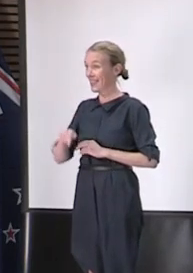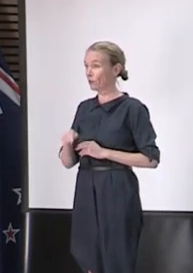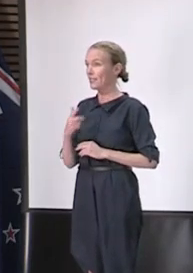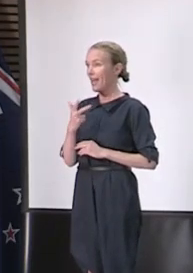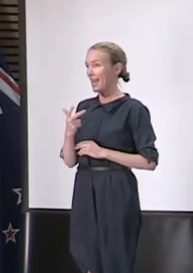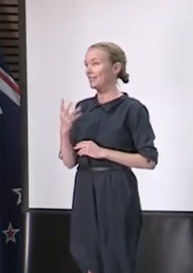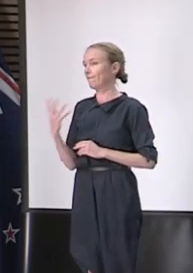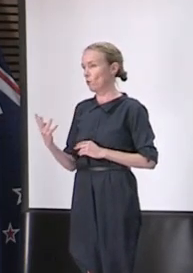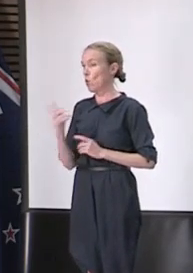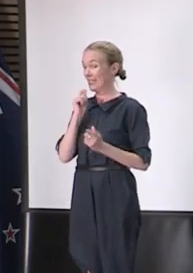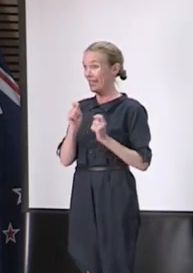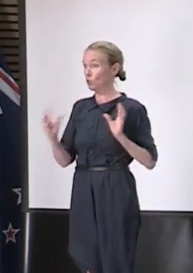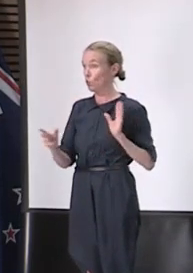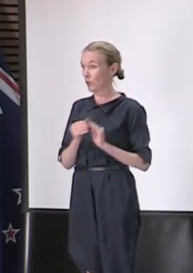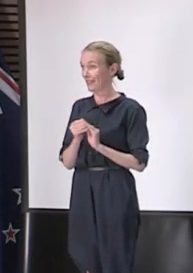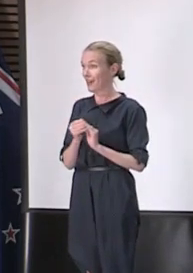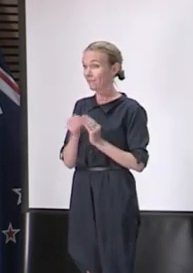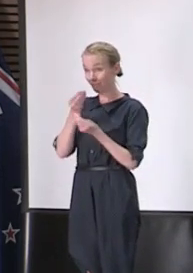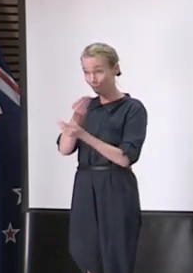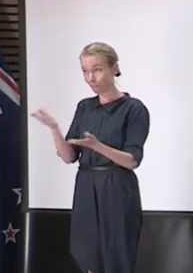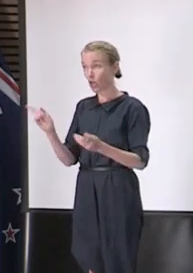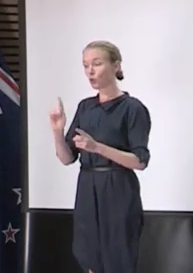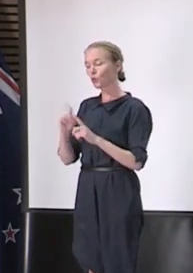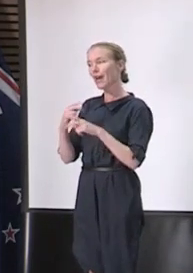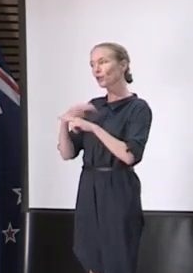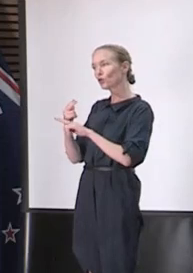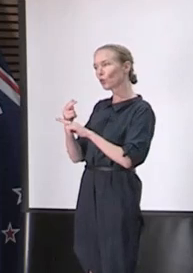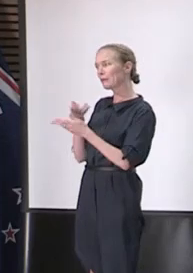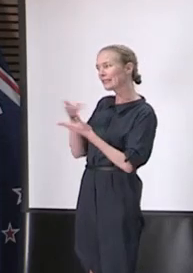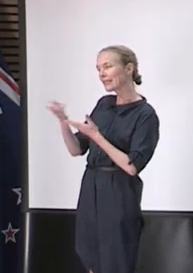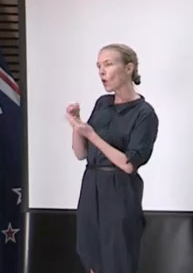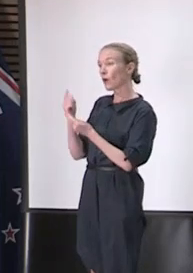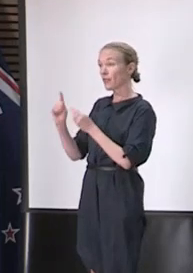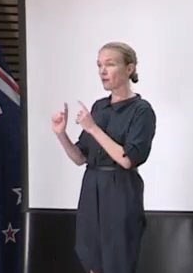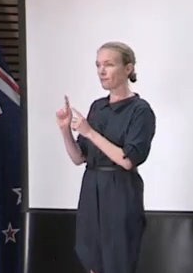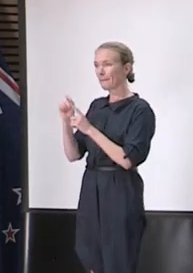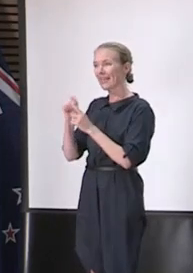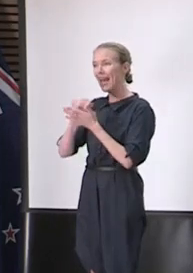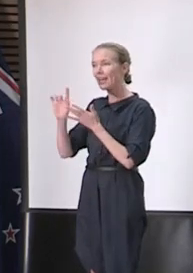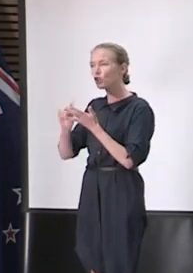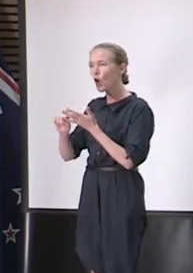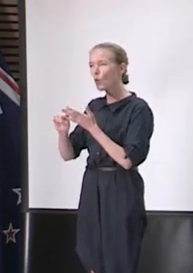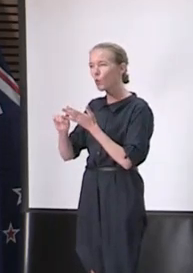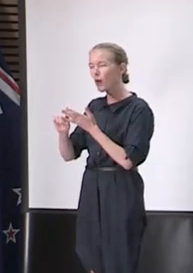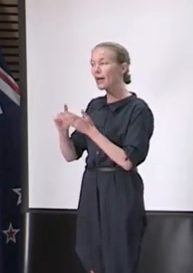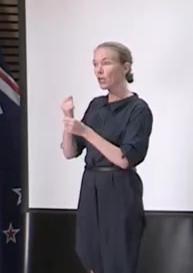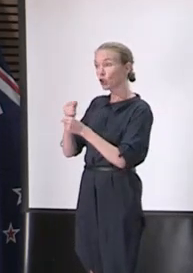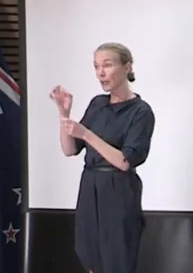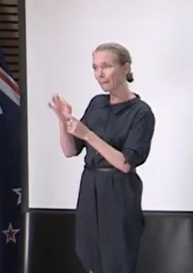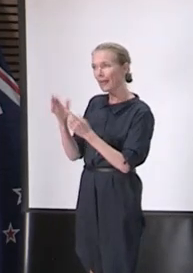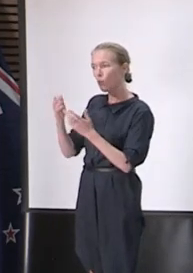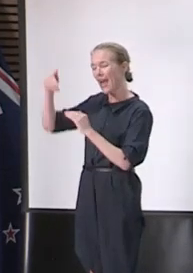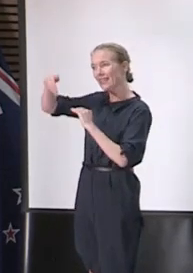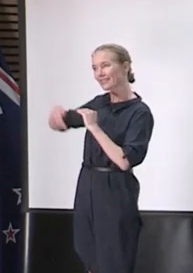197,084. And I actually was on a Zoom call earlier on today with one of our primary health organisations and a number of GPs down in the